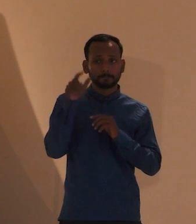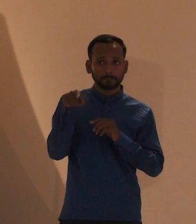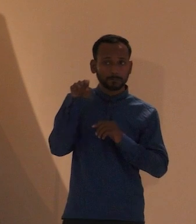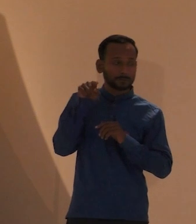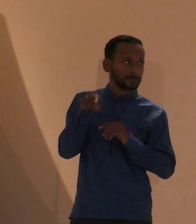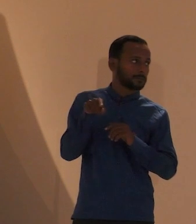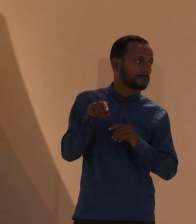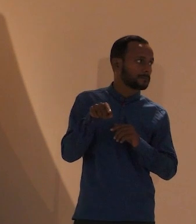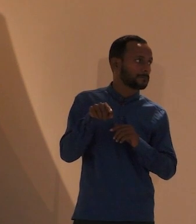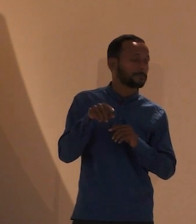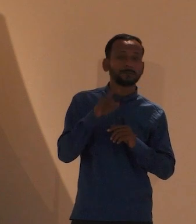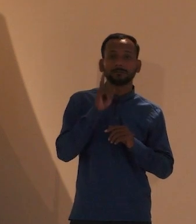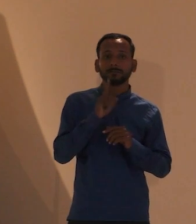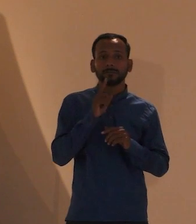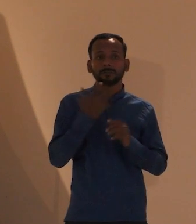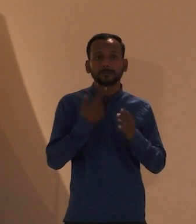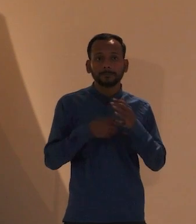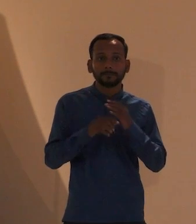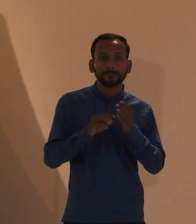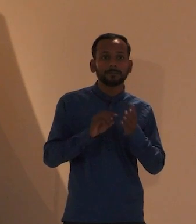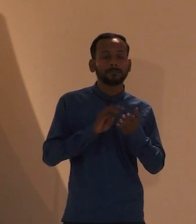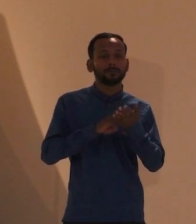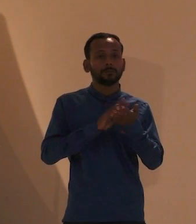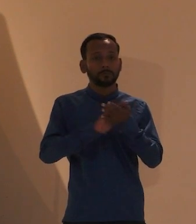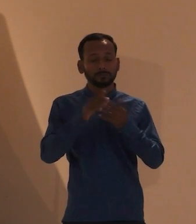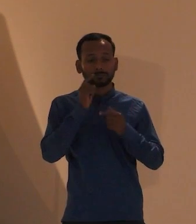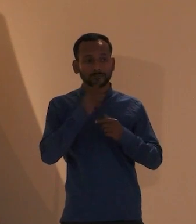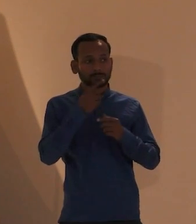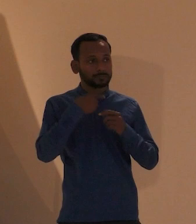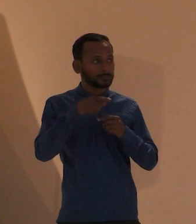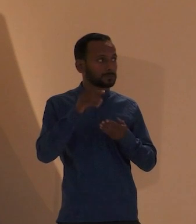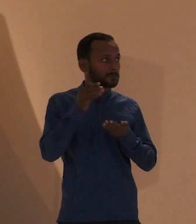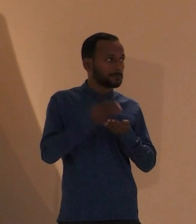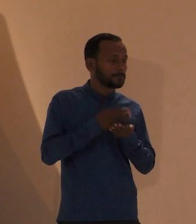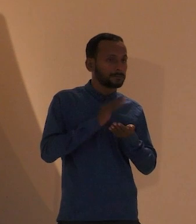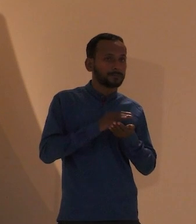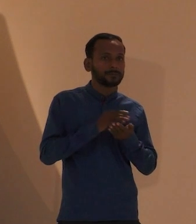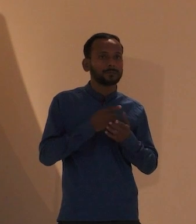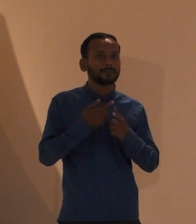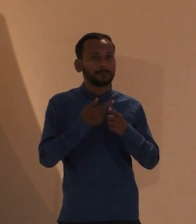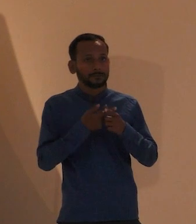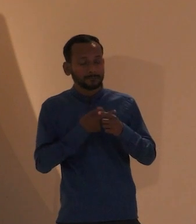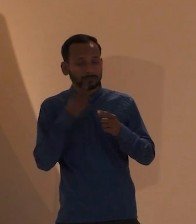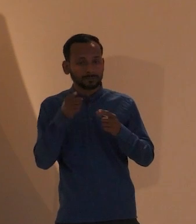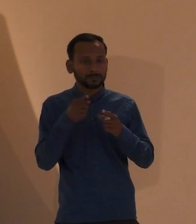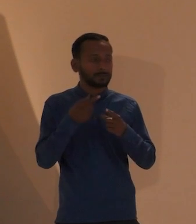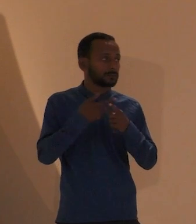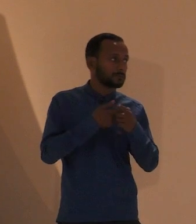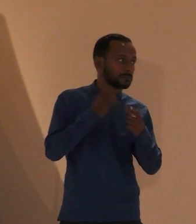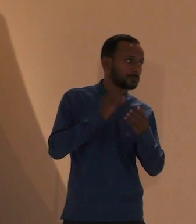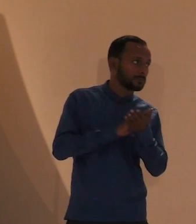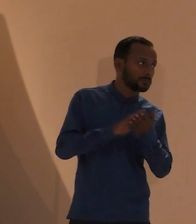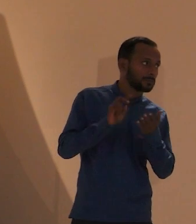the order of execution for Maharaja Nand Kumar. So Justice John Hyde's papers are an